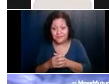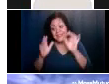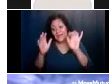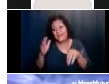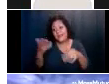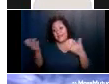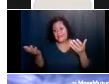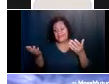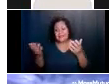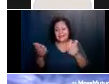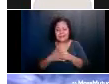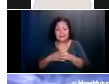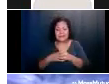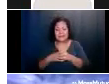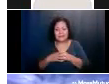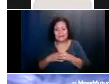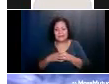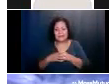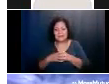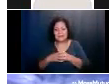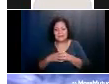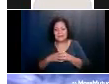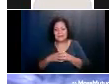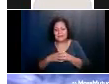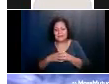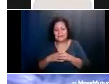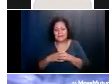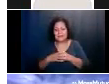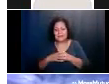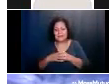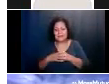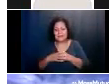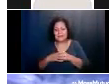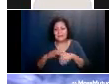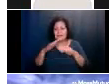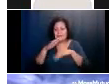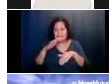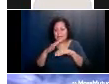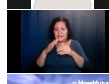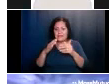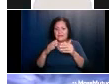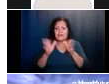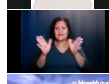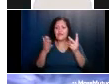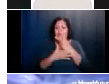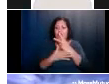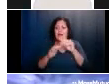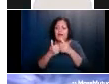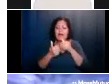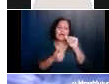is the basic overview of how ABLE accounts work.